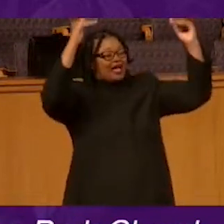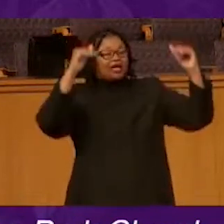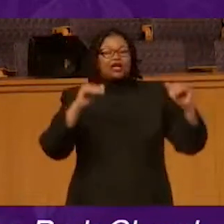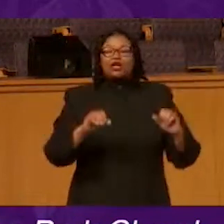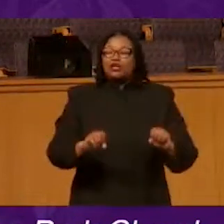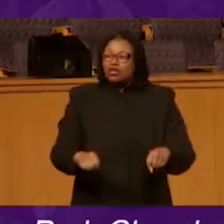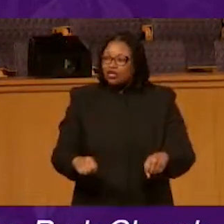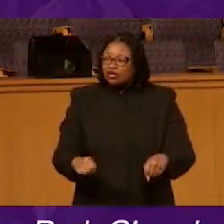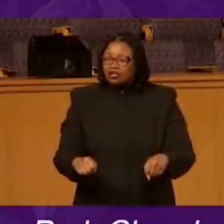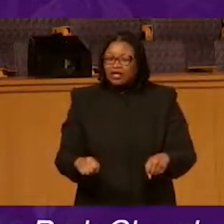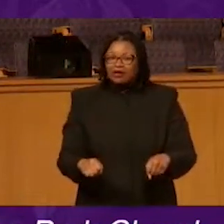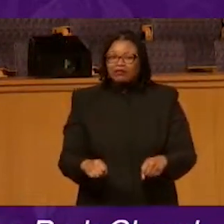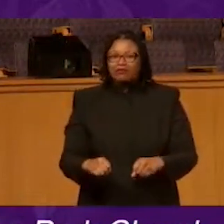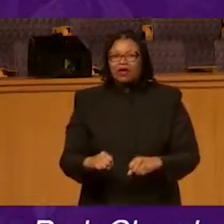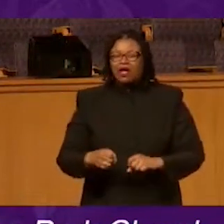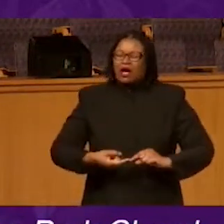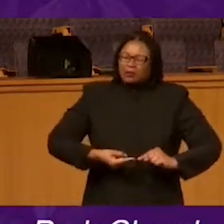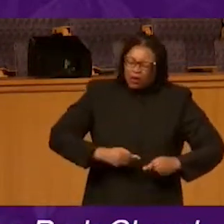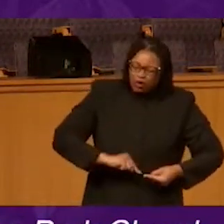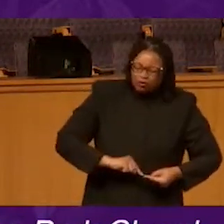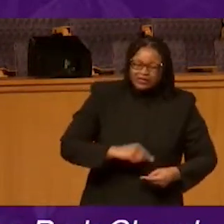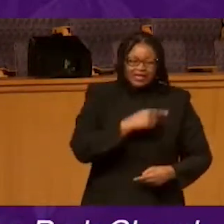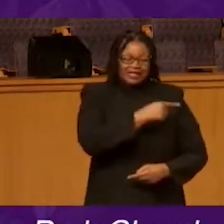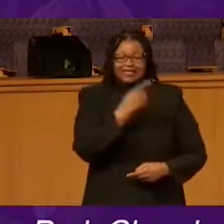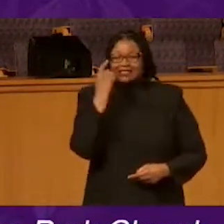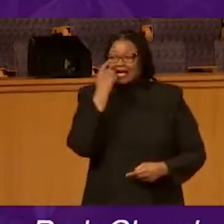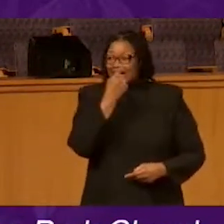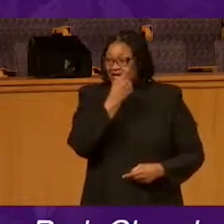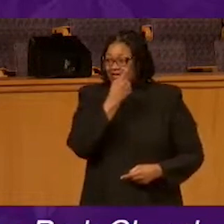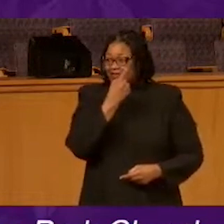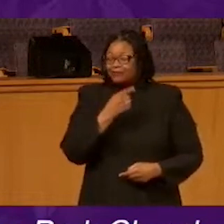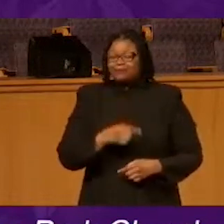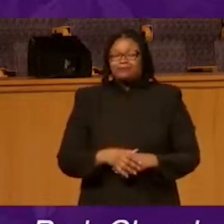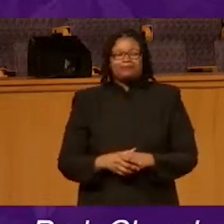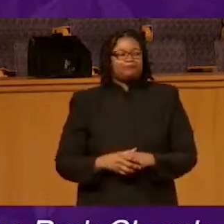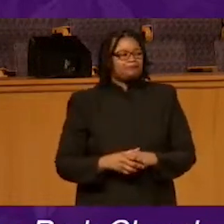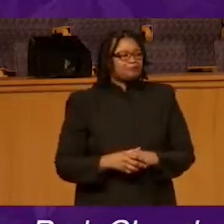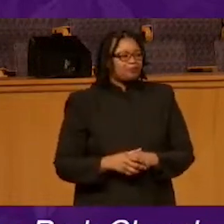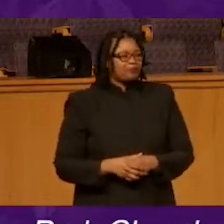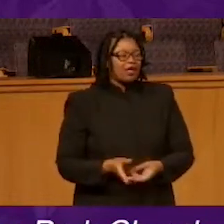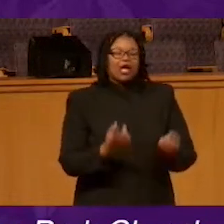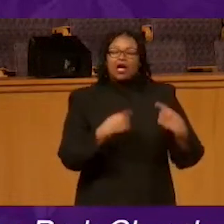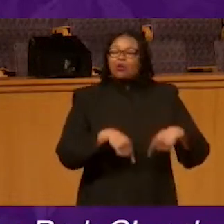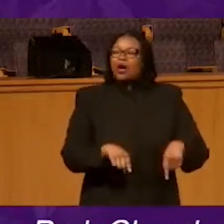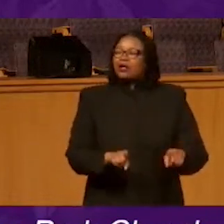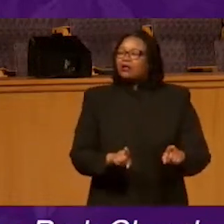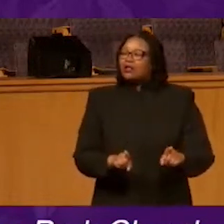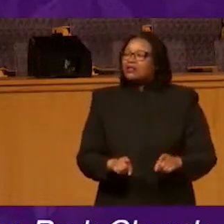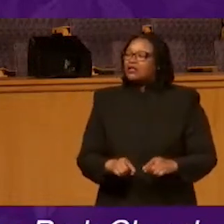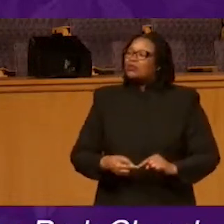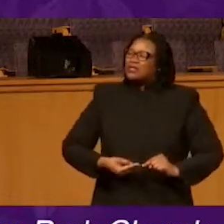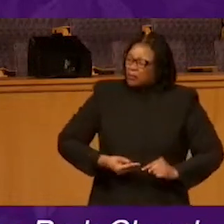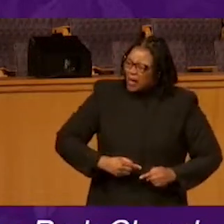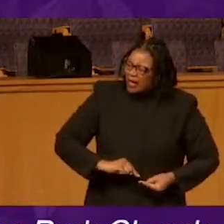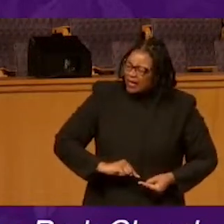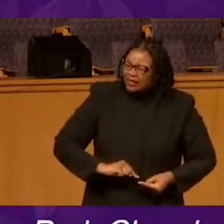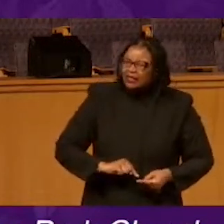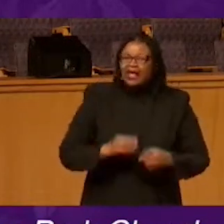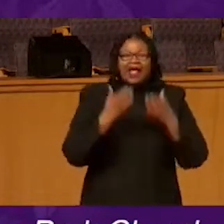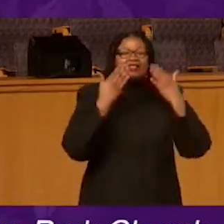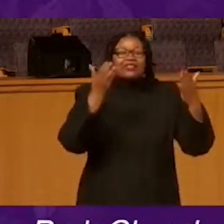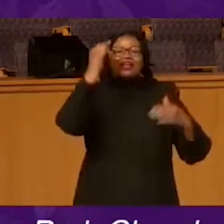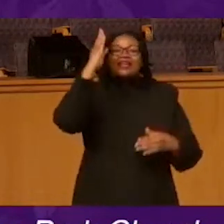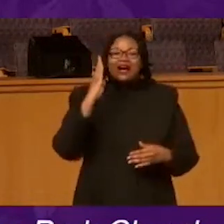have impacted my eyes severely. And while there was some pain, thank God